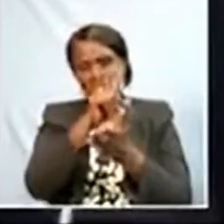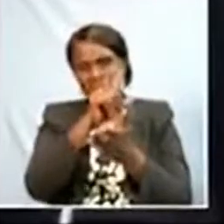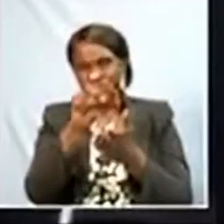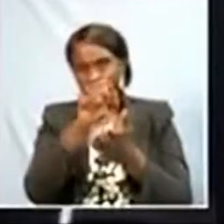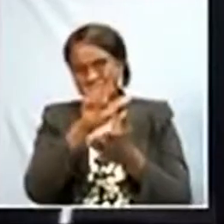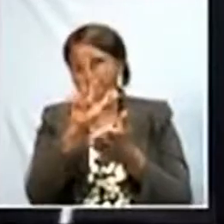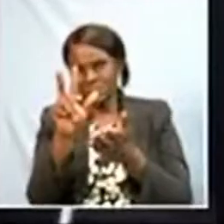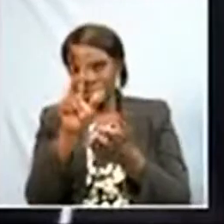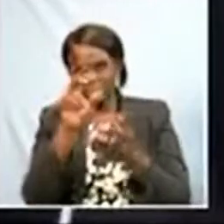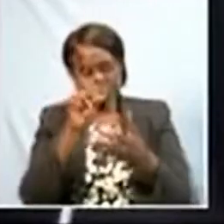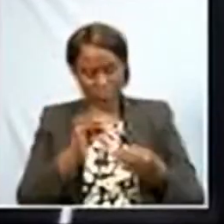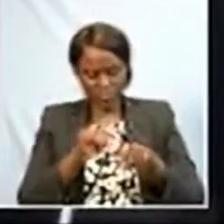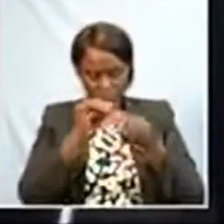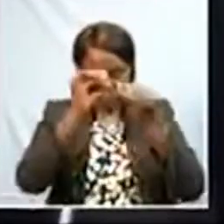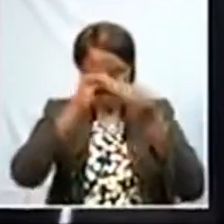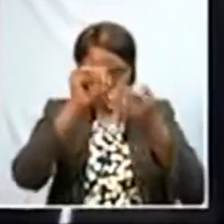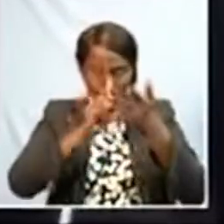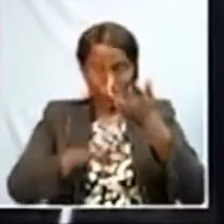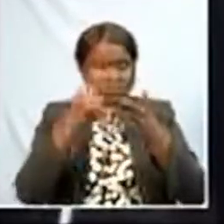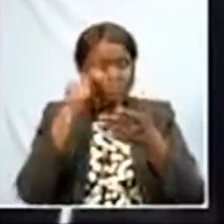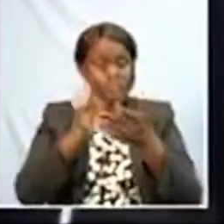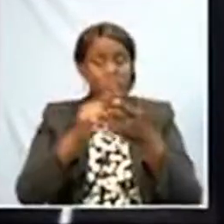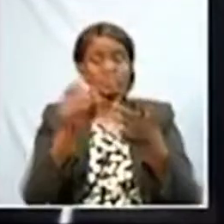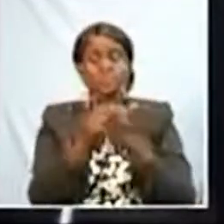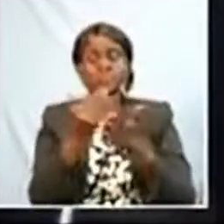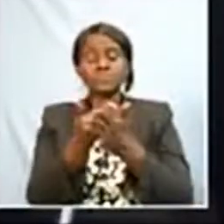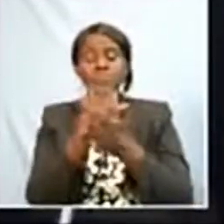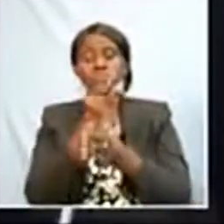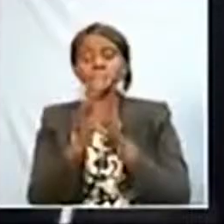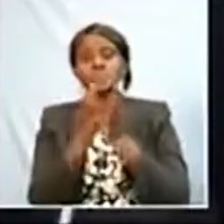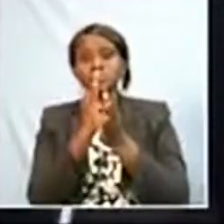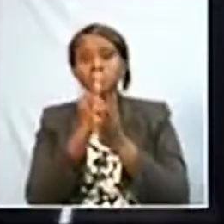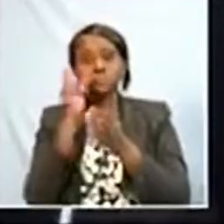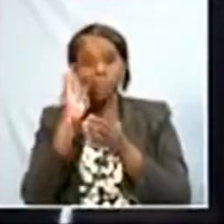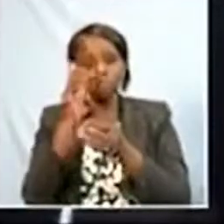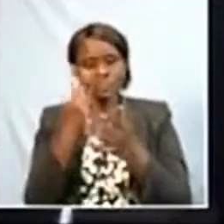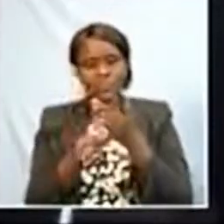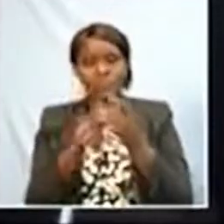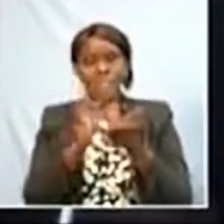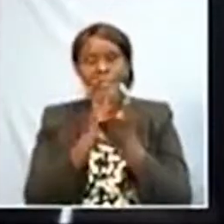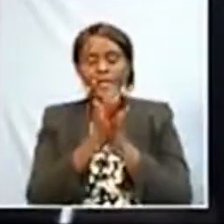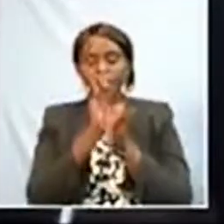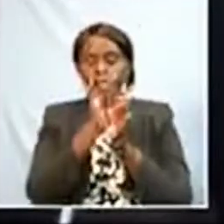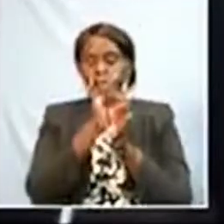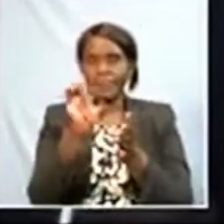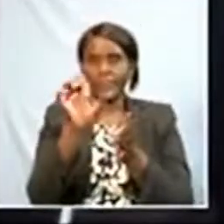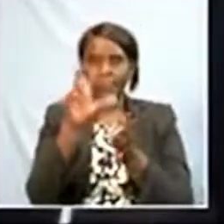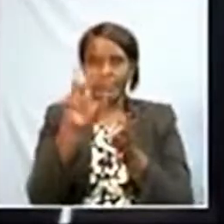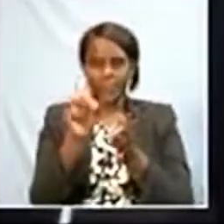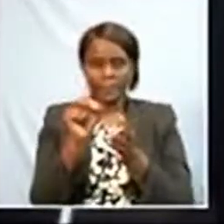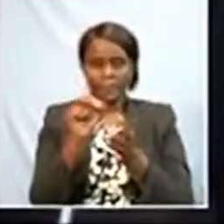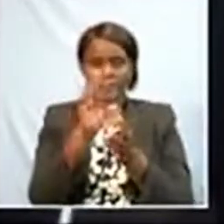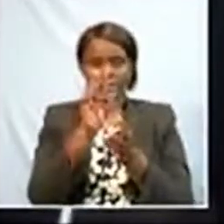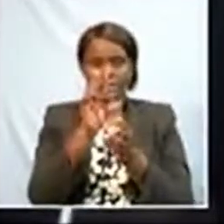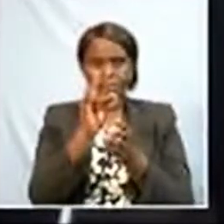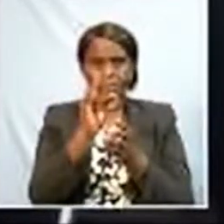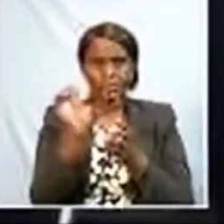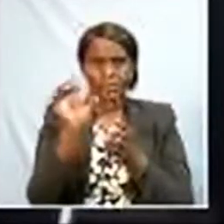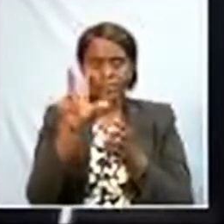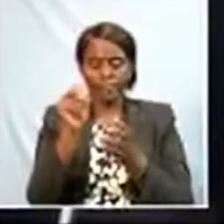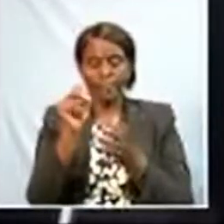So the total cost for this new contract at Chisafa is going to be 830 50 kwacha.